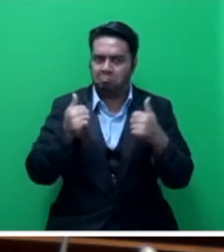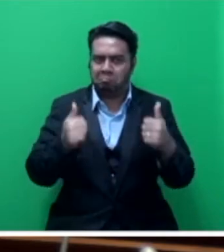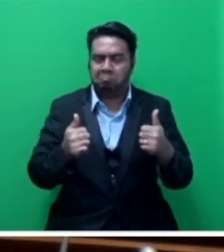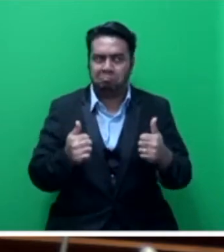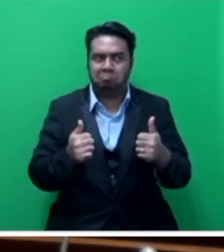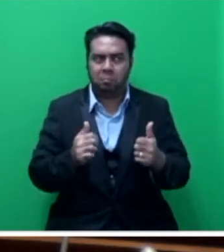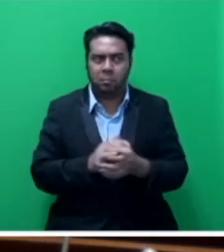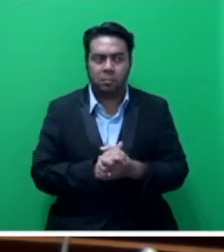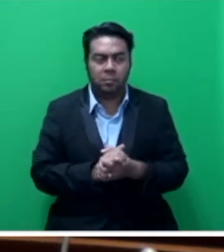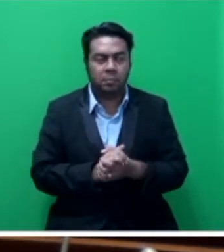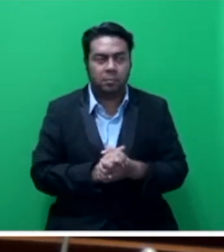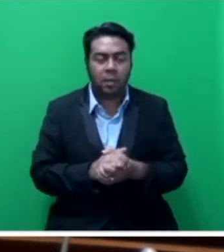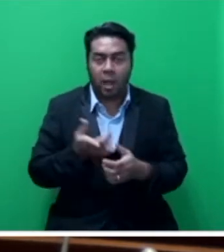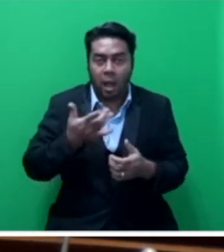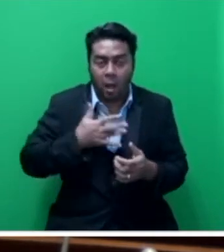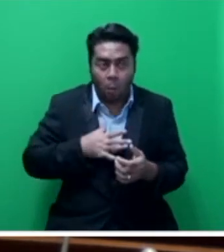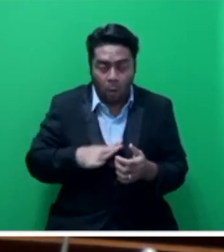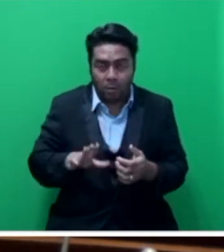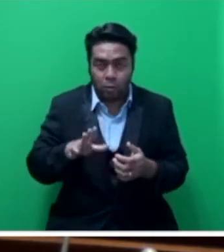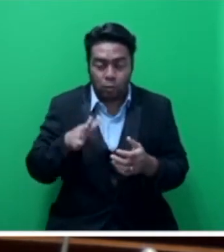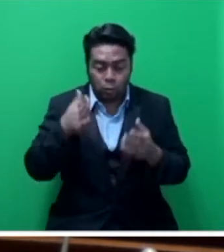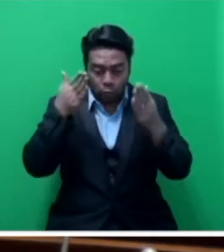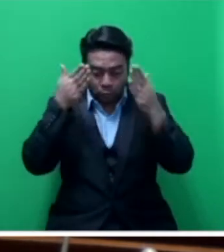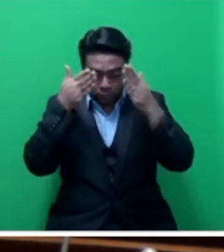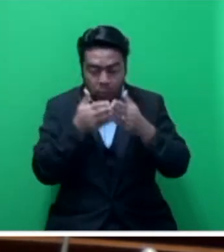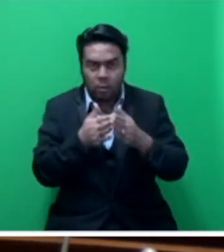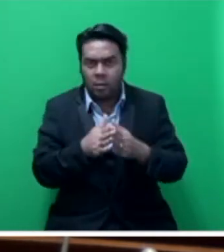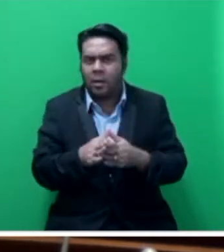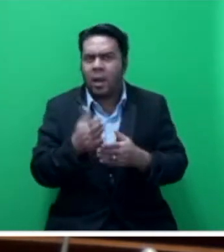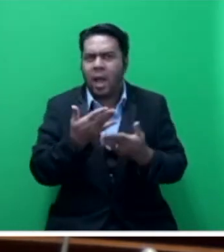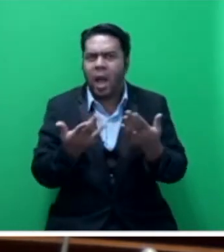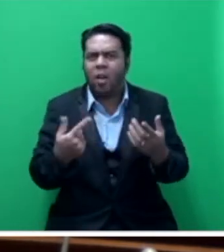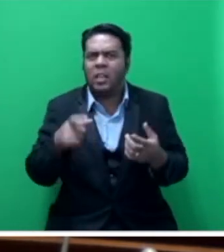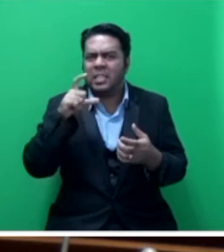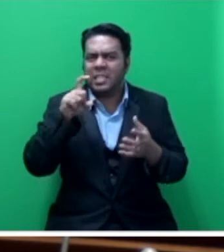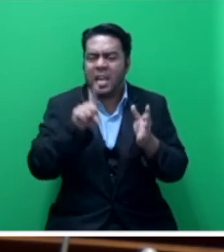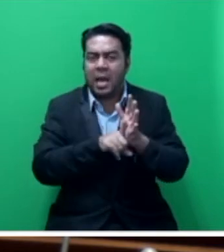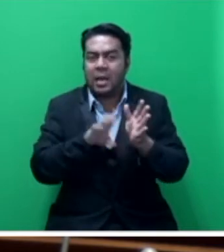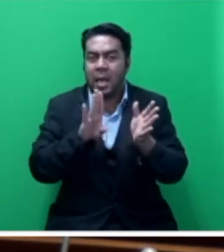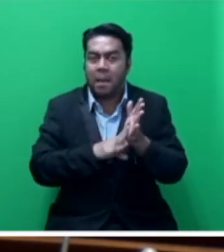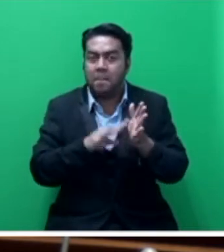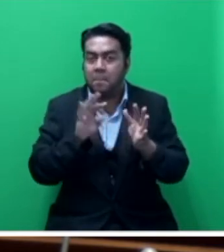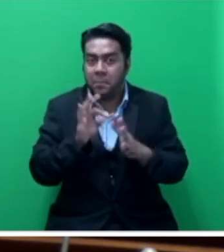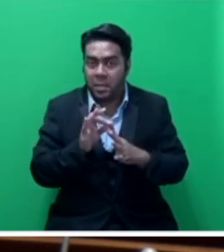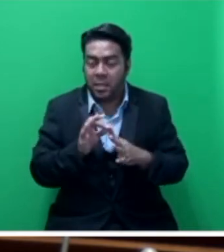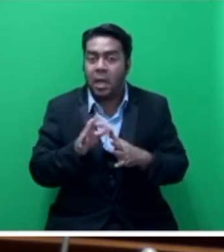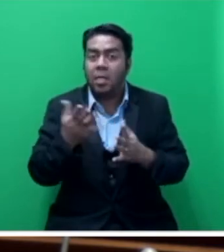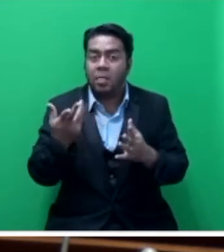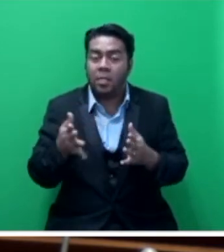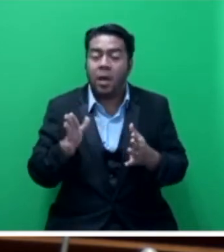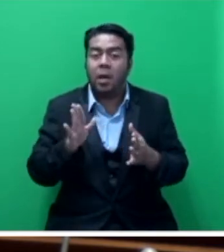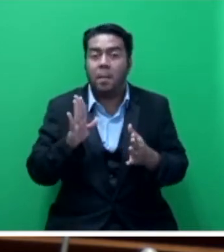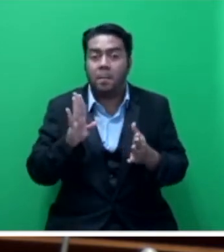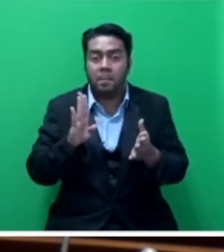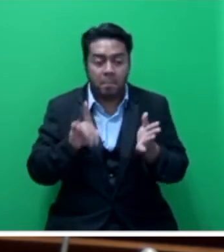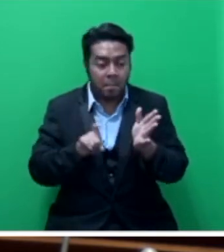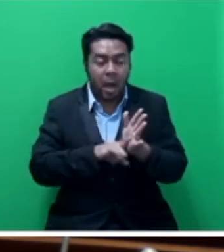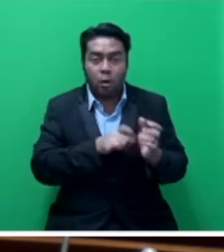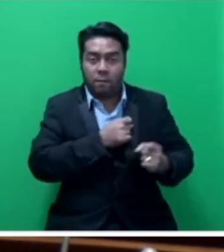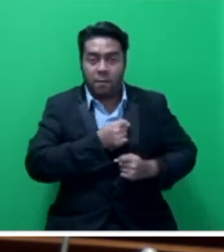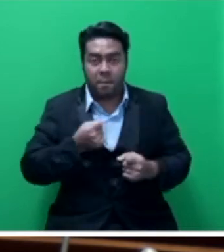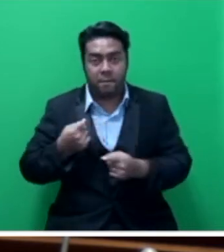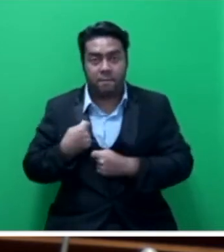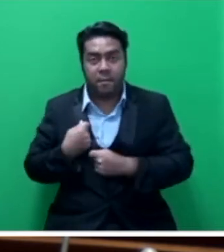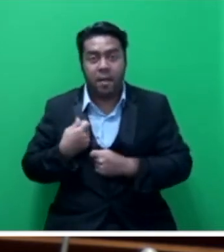stress how much work has been put in by the CRMT, the RFMF, the Ministry of Health and Medical Services,